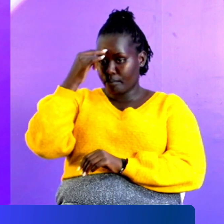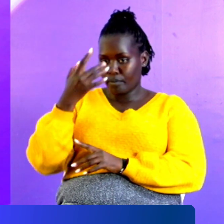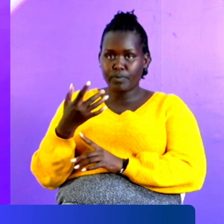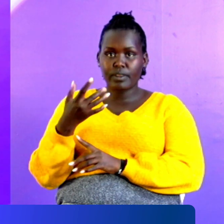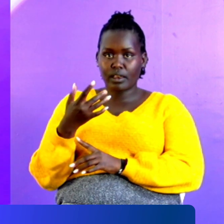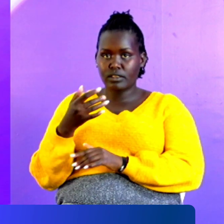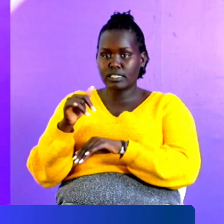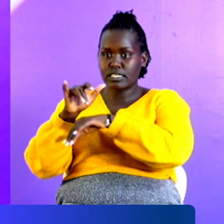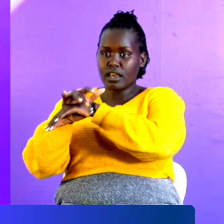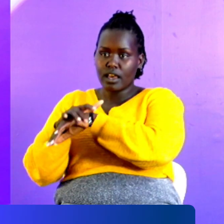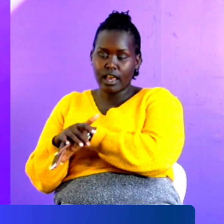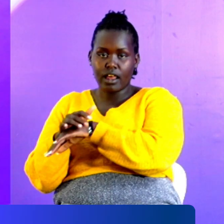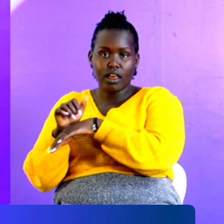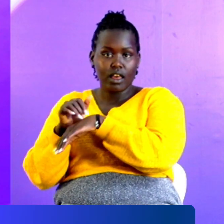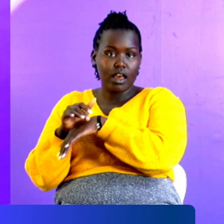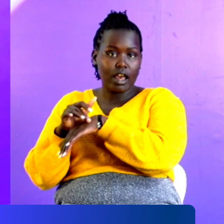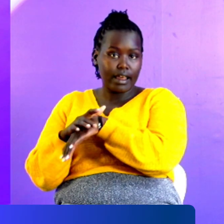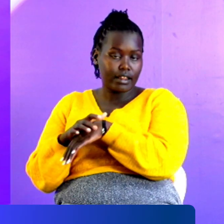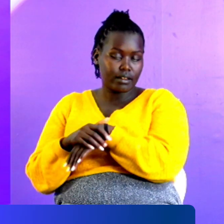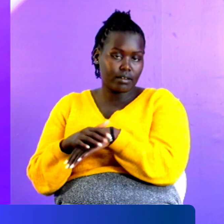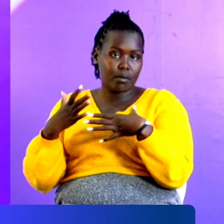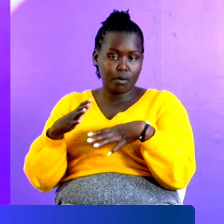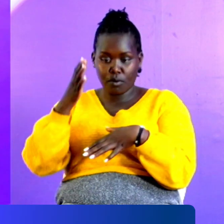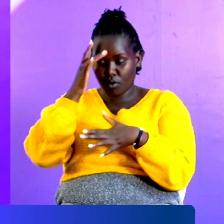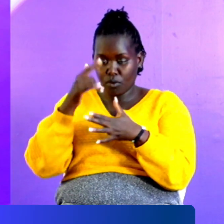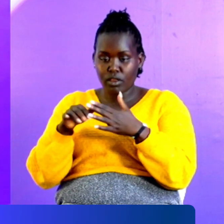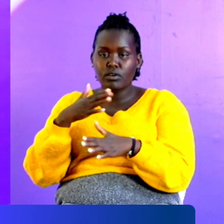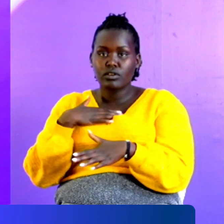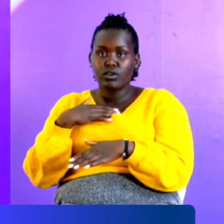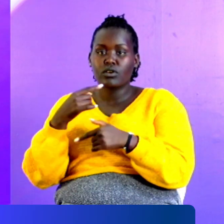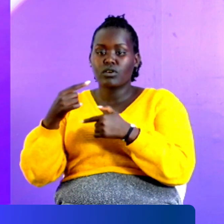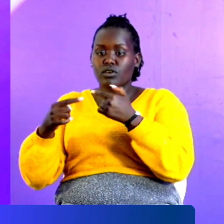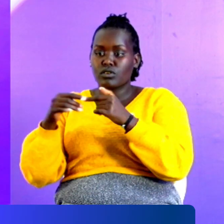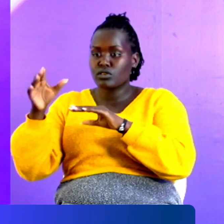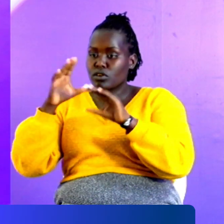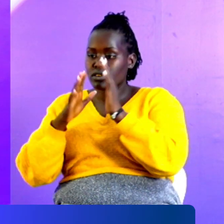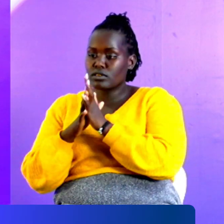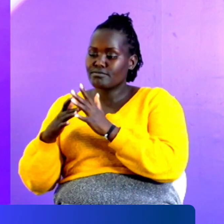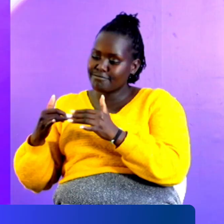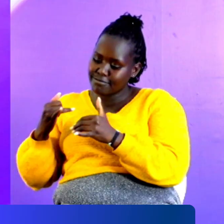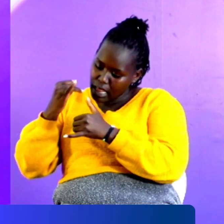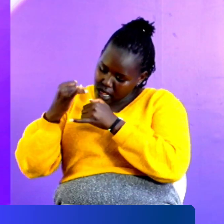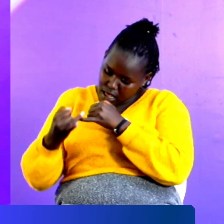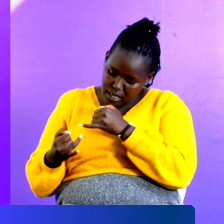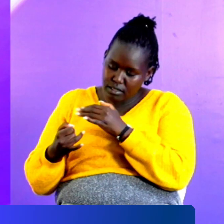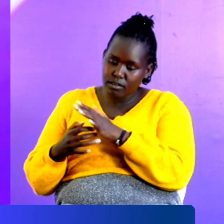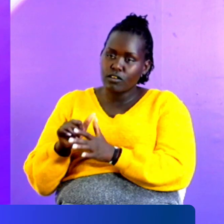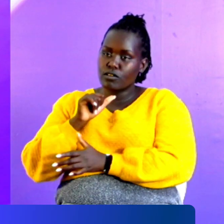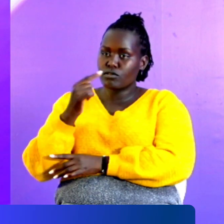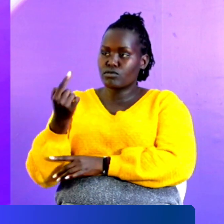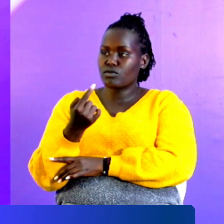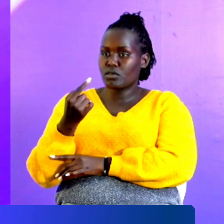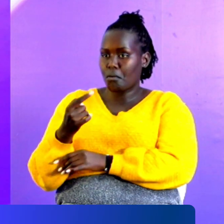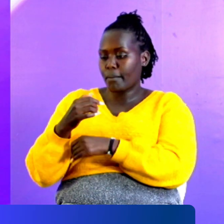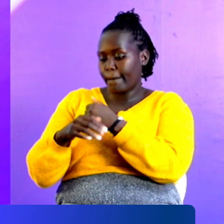is still high there. Yeah. And people still know what they want. Yeah. We are going to keep this conversation to the very last. Yeah. And we are not just looking